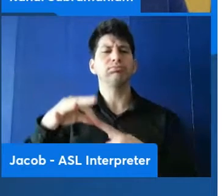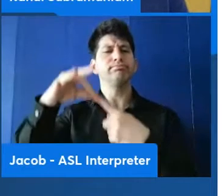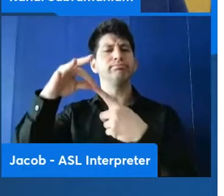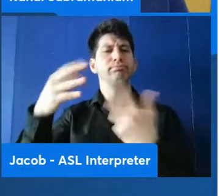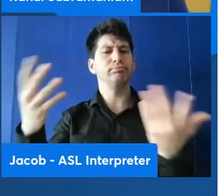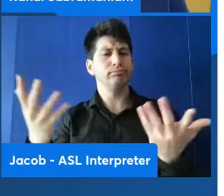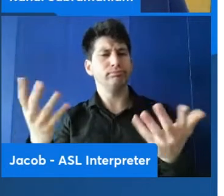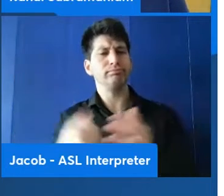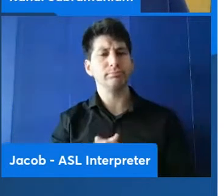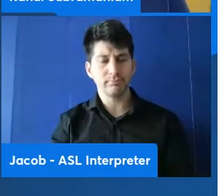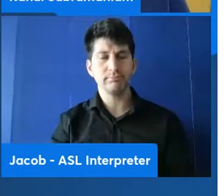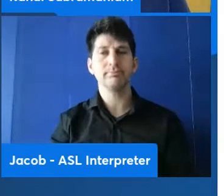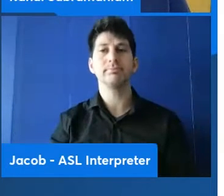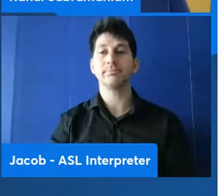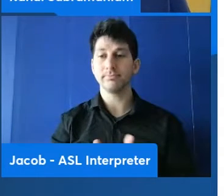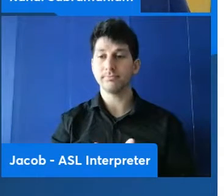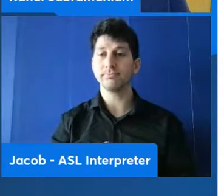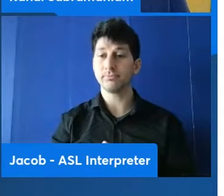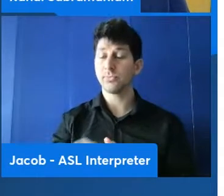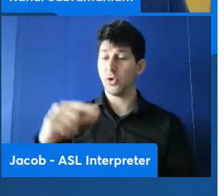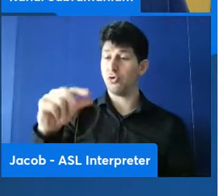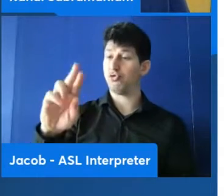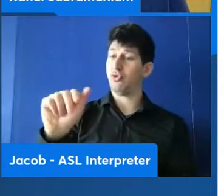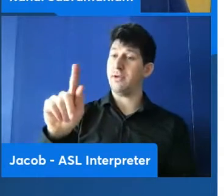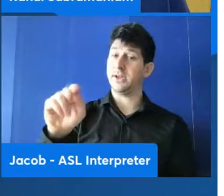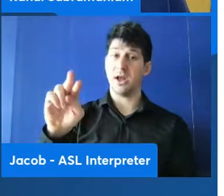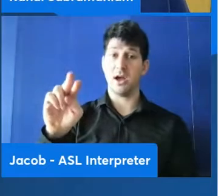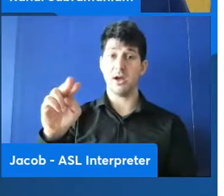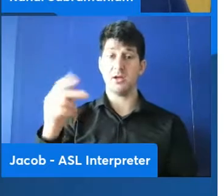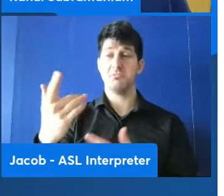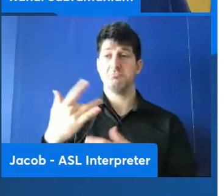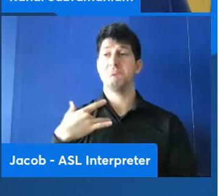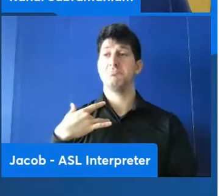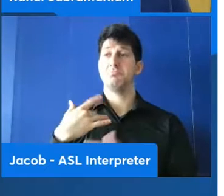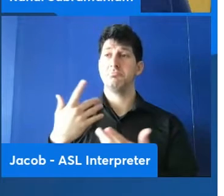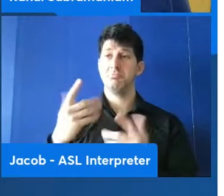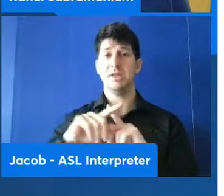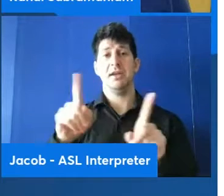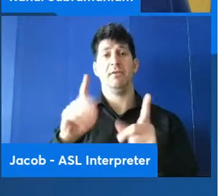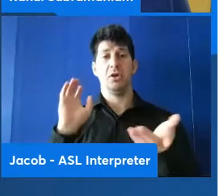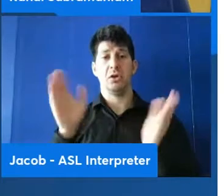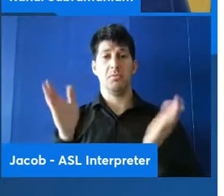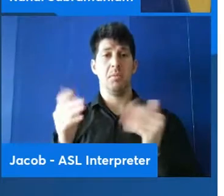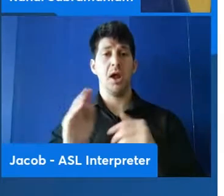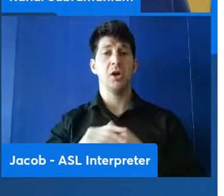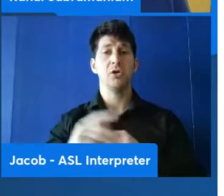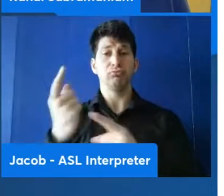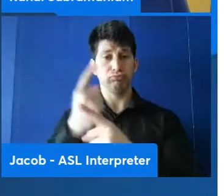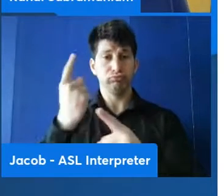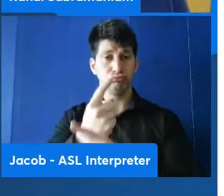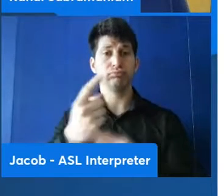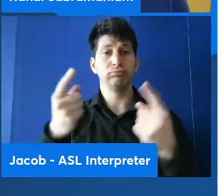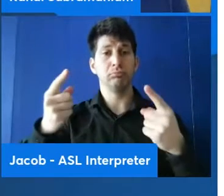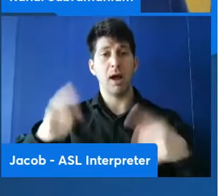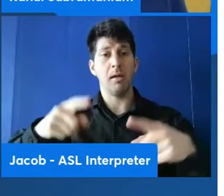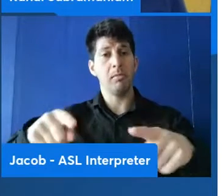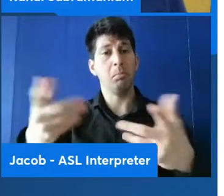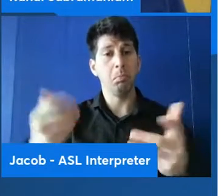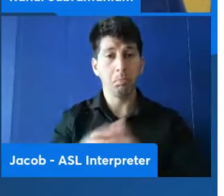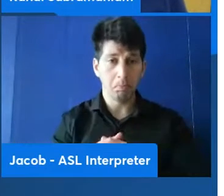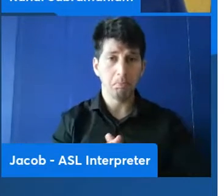What's special about the Gravitons that's different from our regular instances that you normally reach